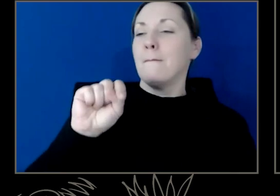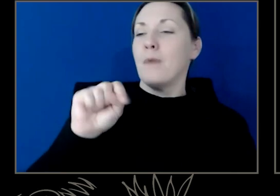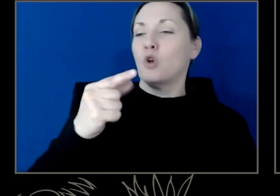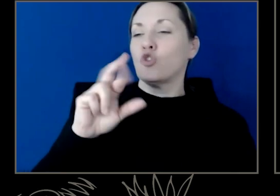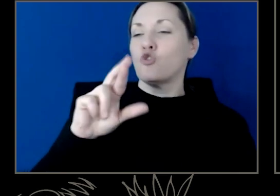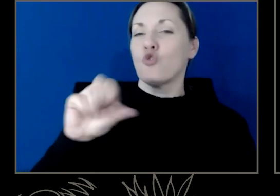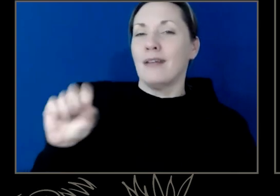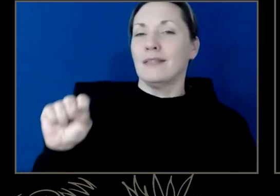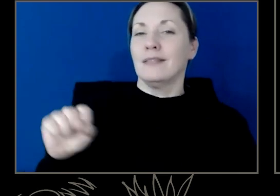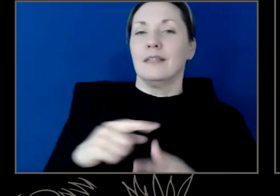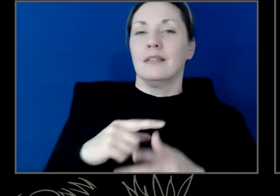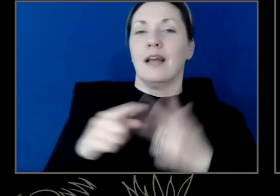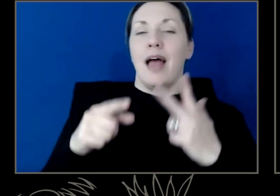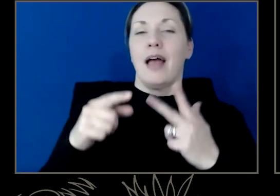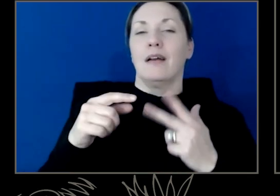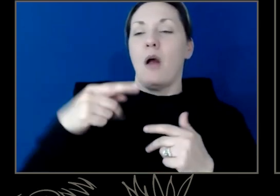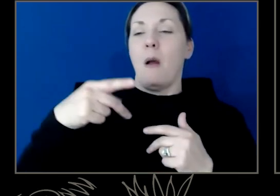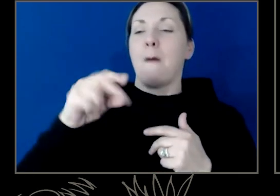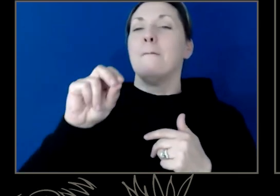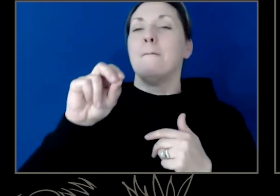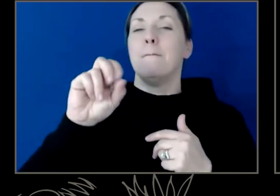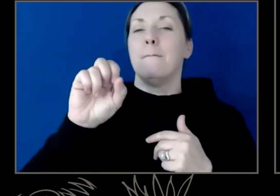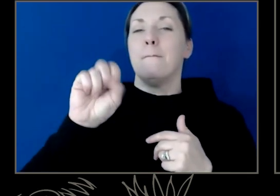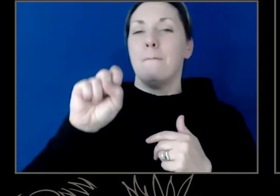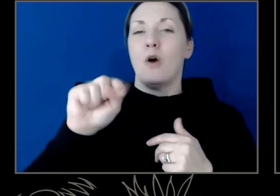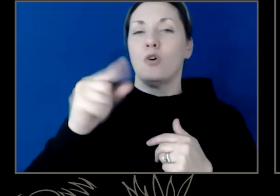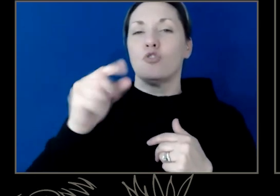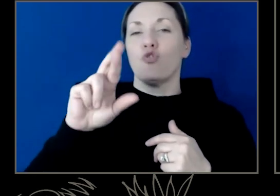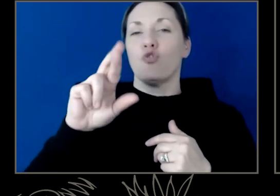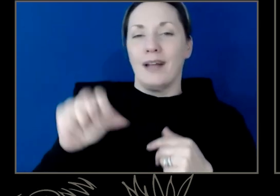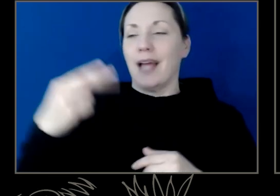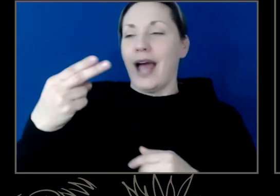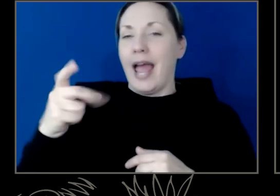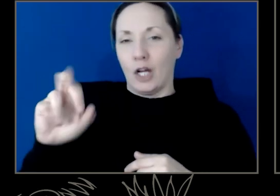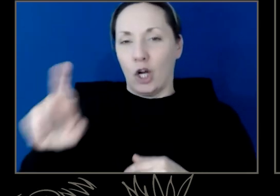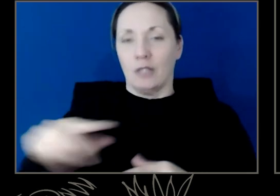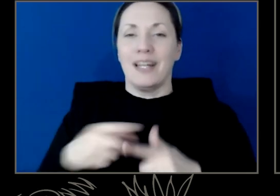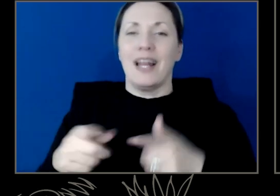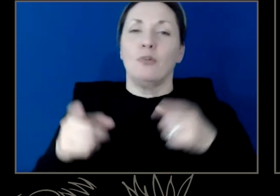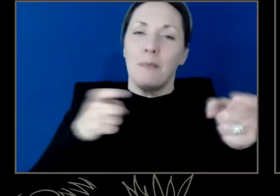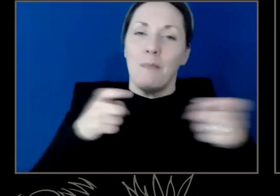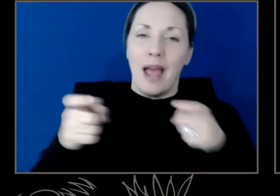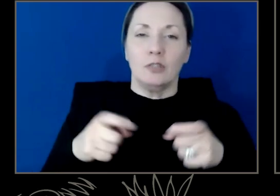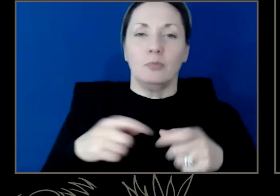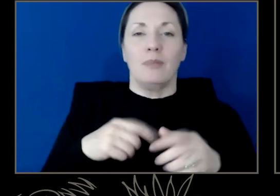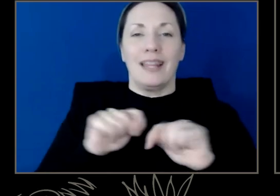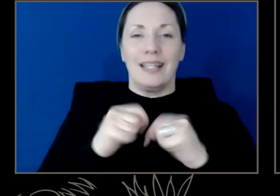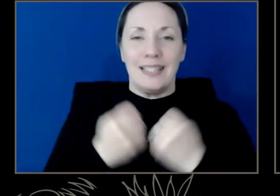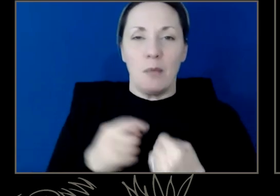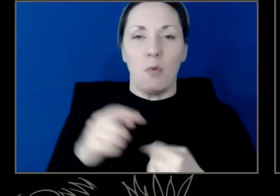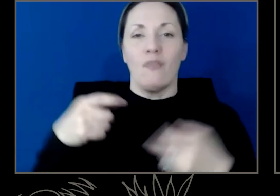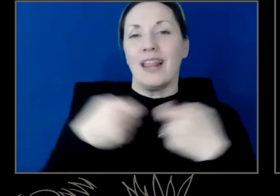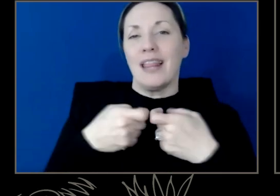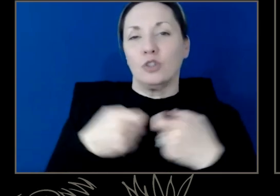being amazingly shepherded by the team over at Electric SQL. The size of pglite